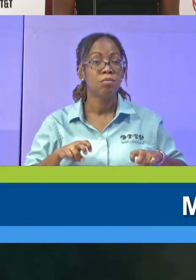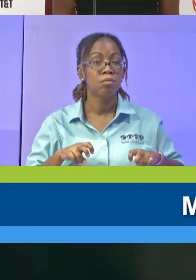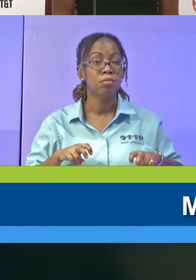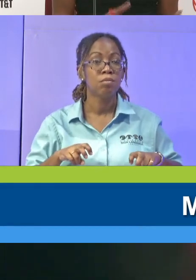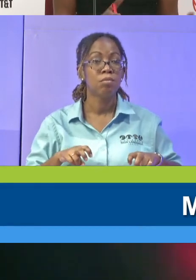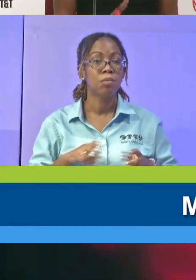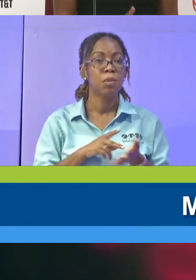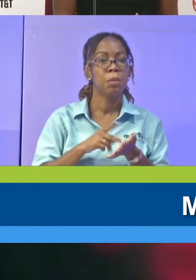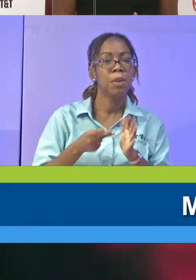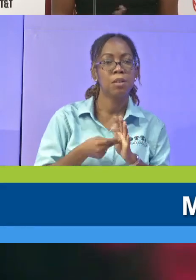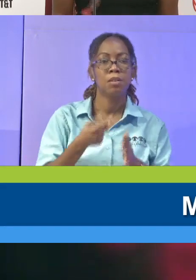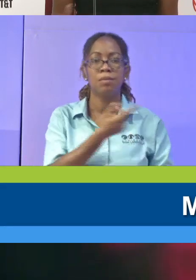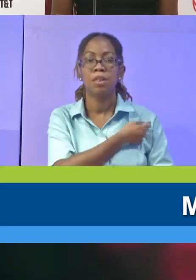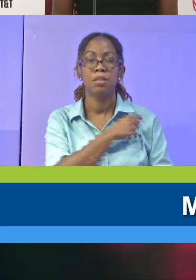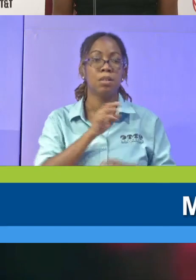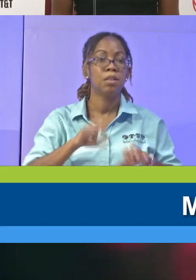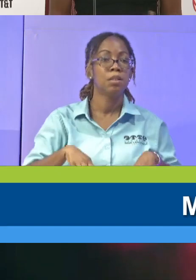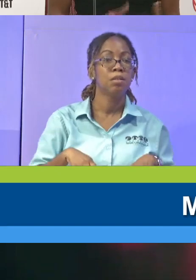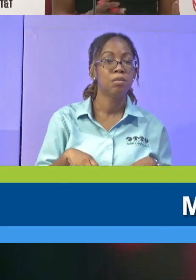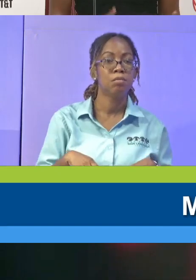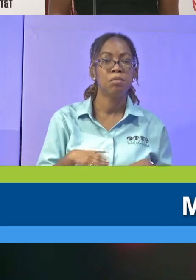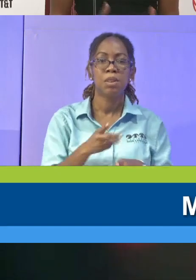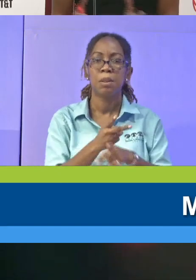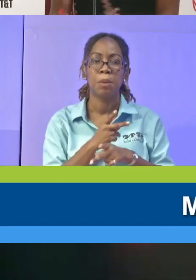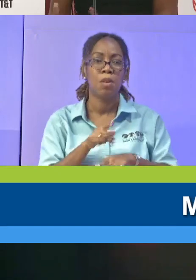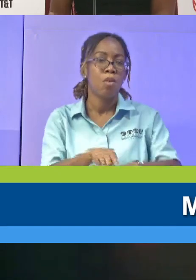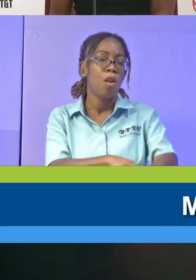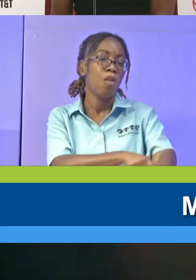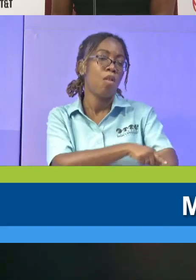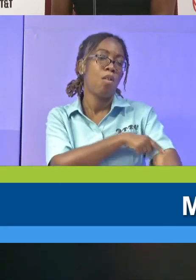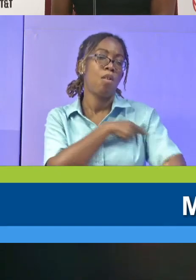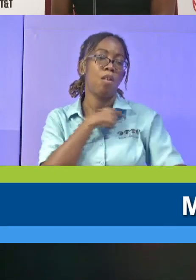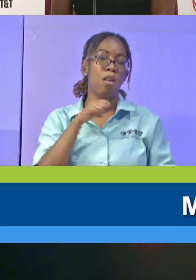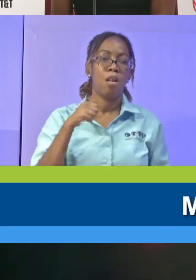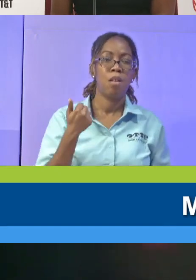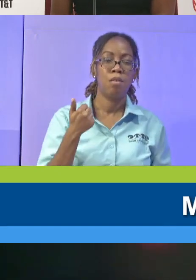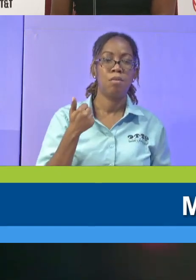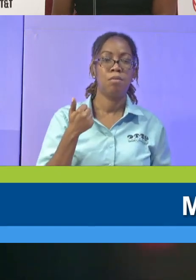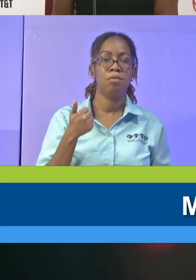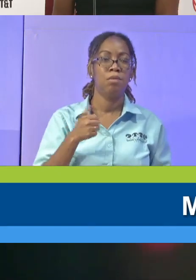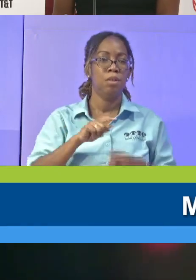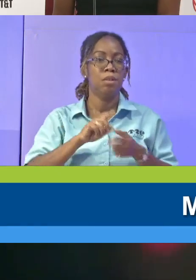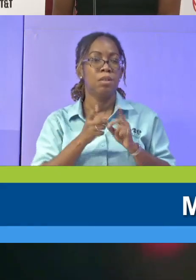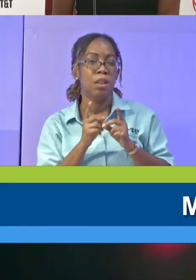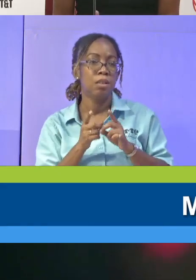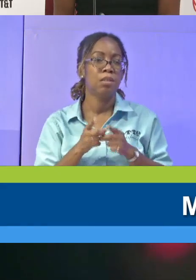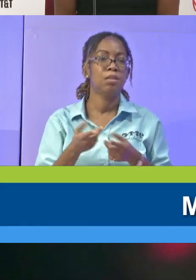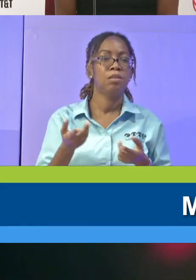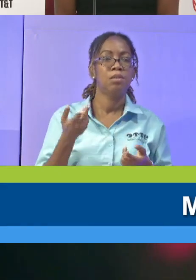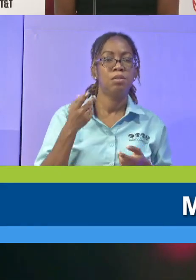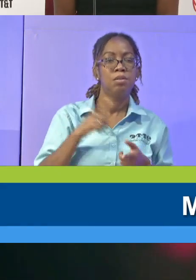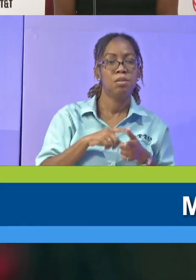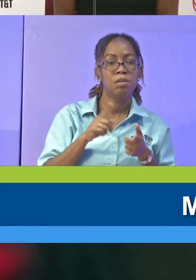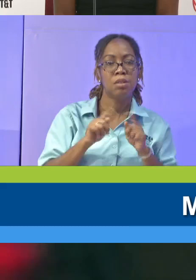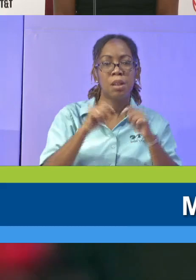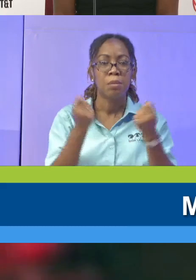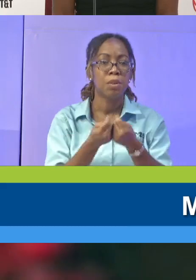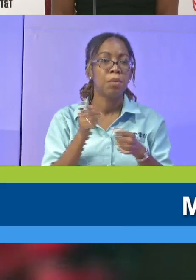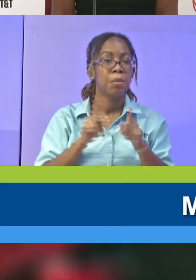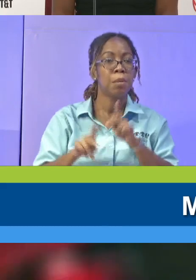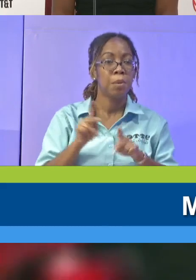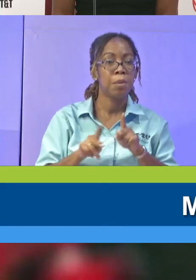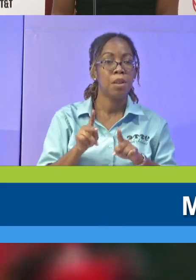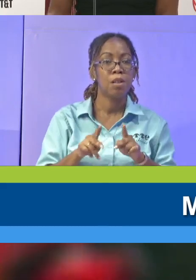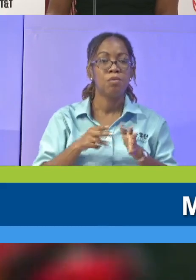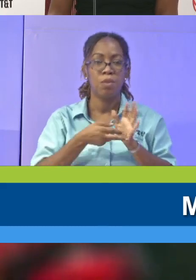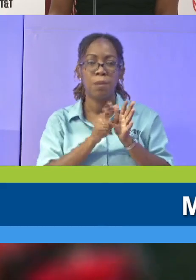be used or stored for much longer, then you tend to have reviews by this team, and they would say, yes, it can now